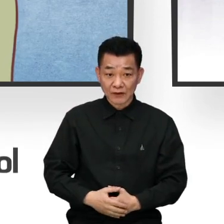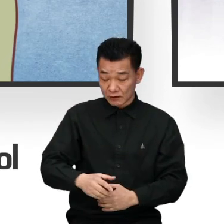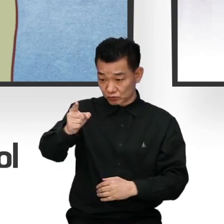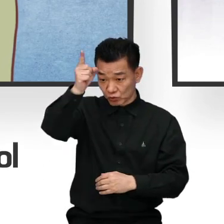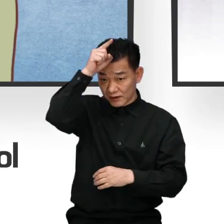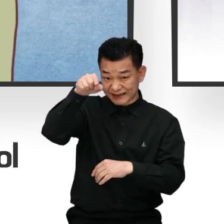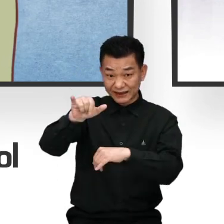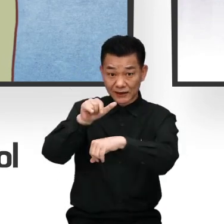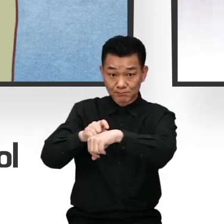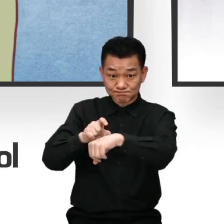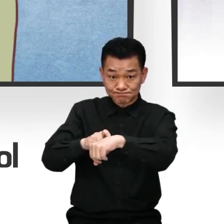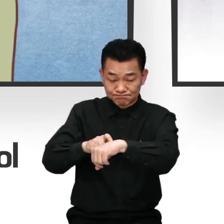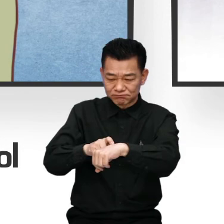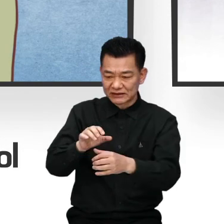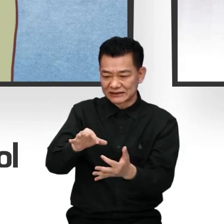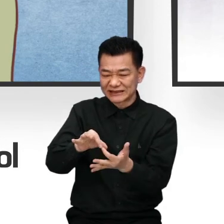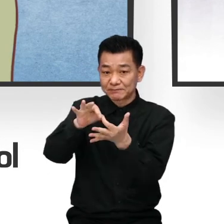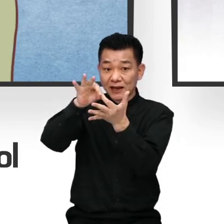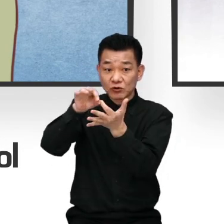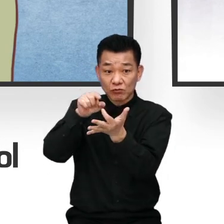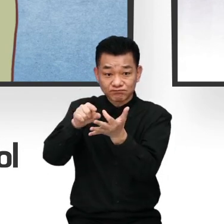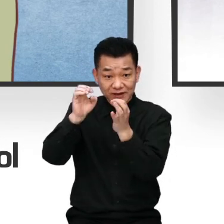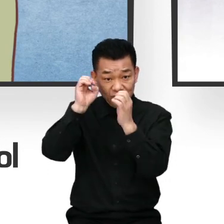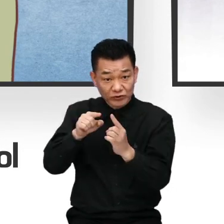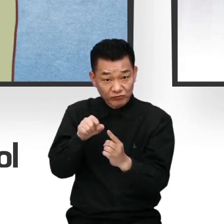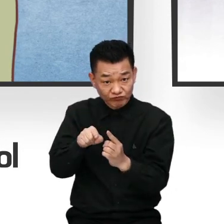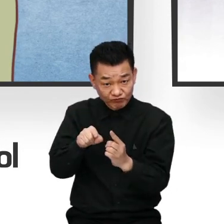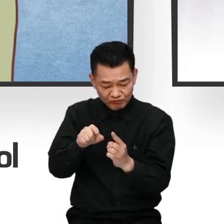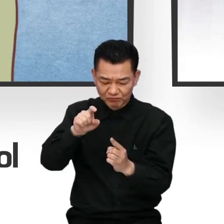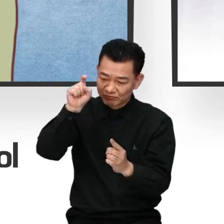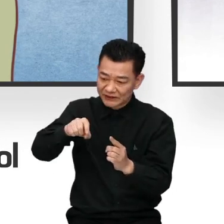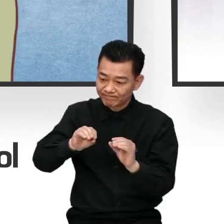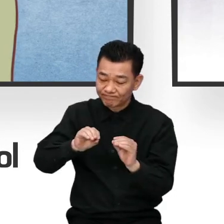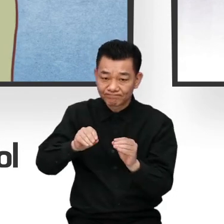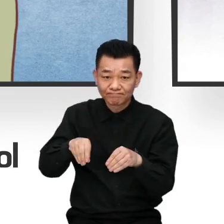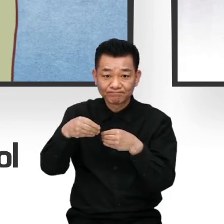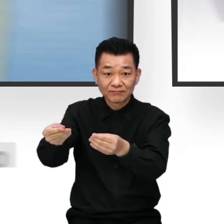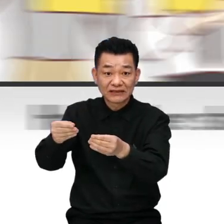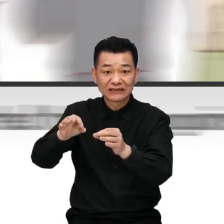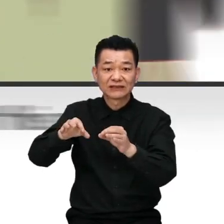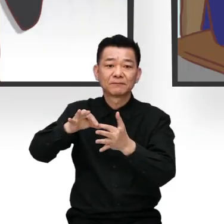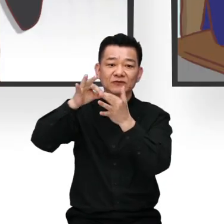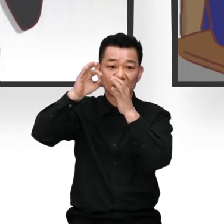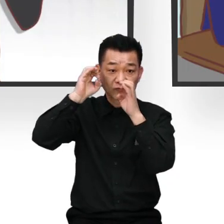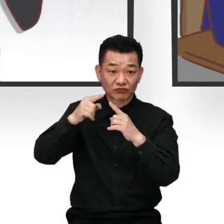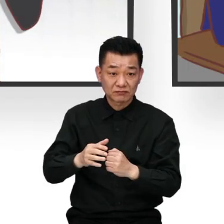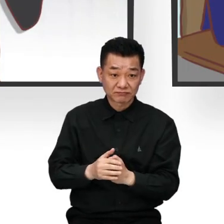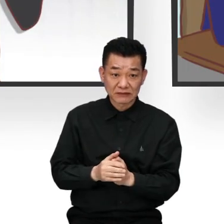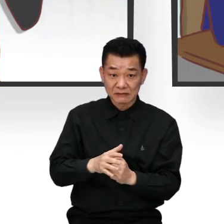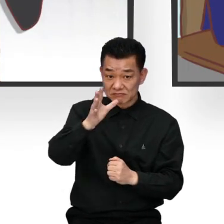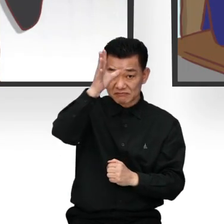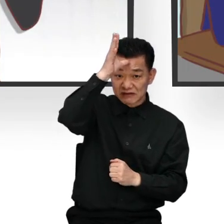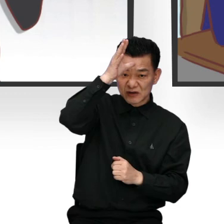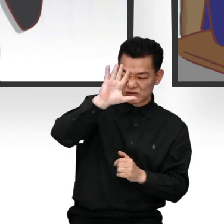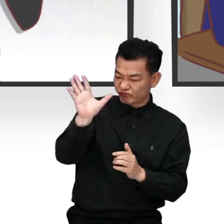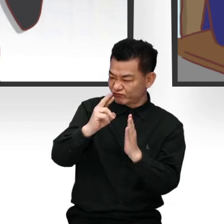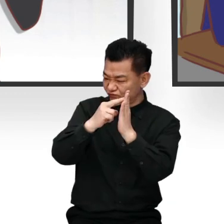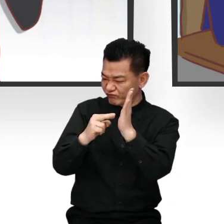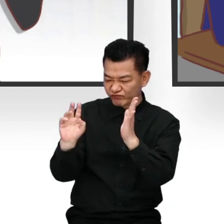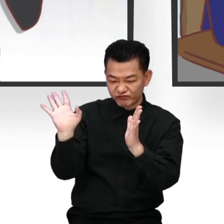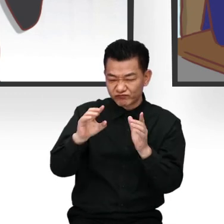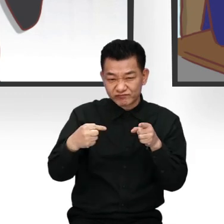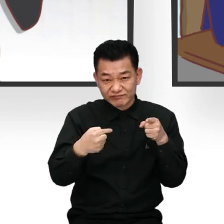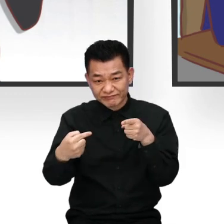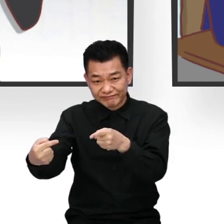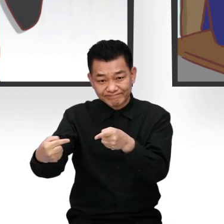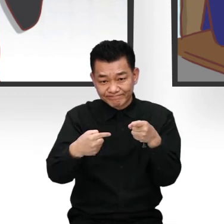At that time, persons with disabilities had to go to a separate special school. Her father started to fight against